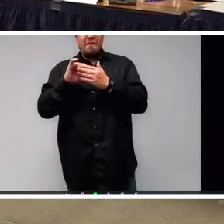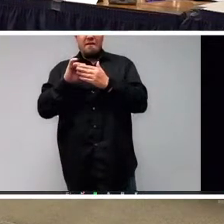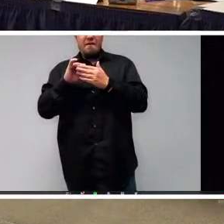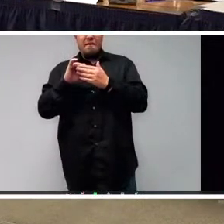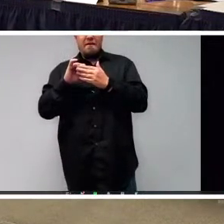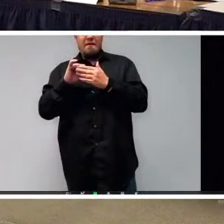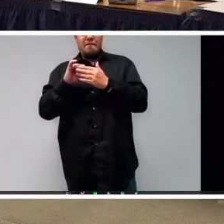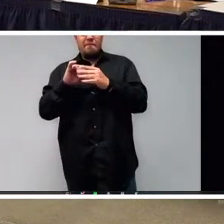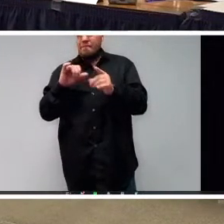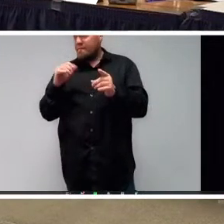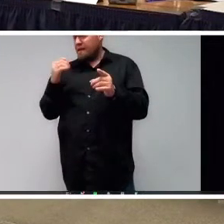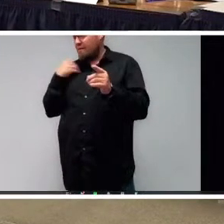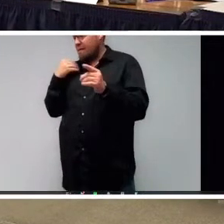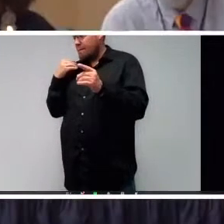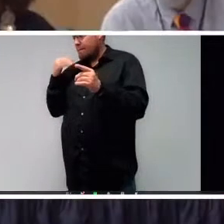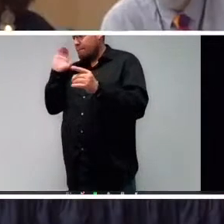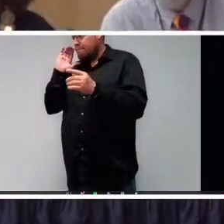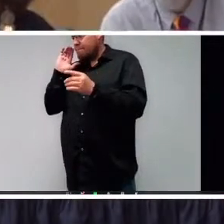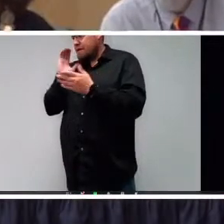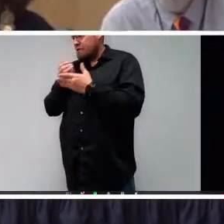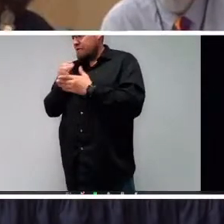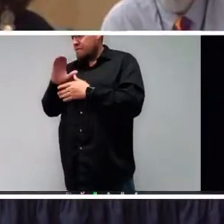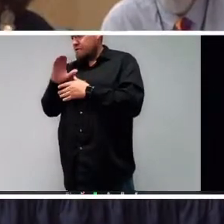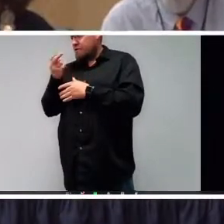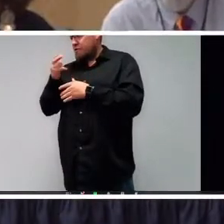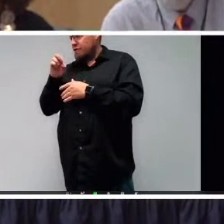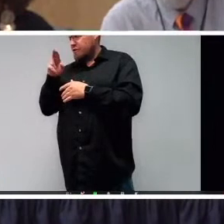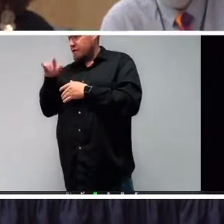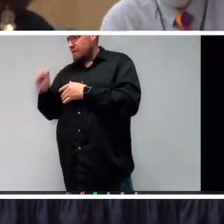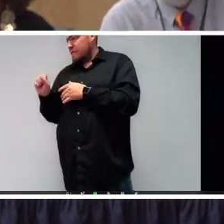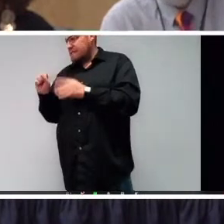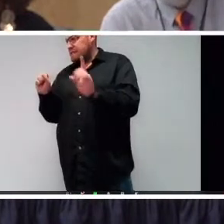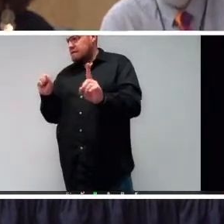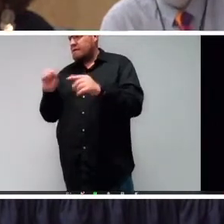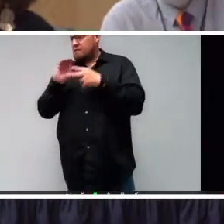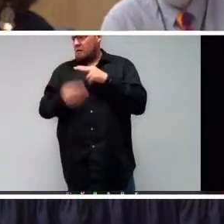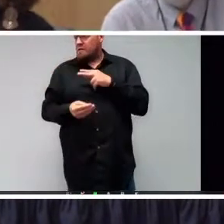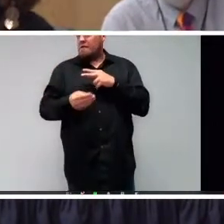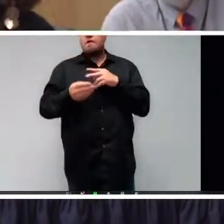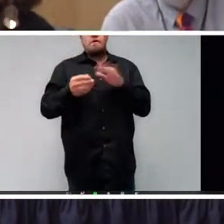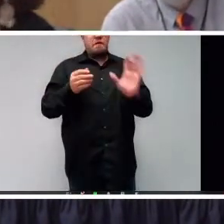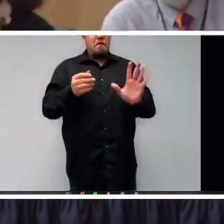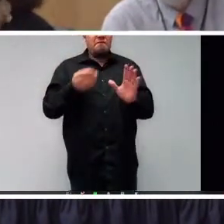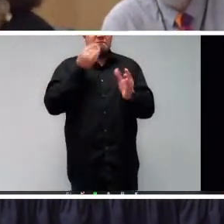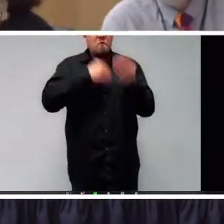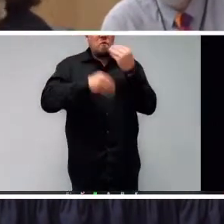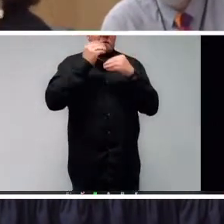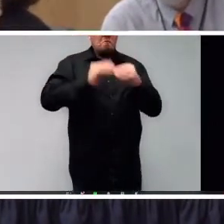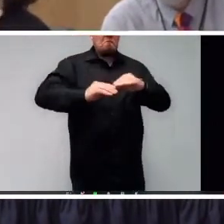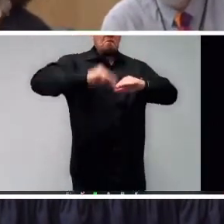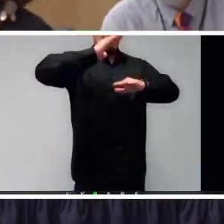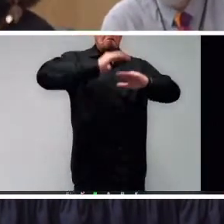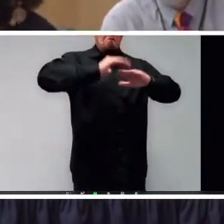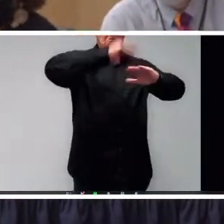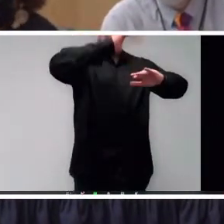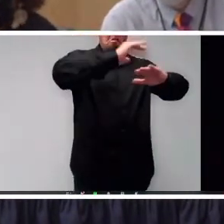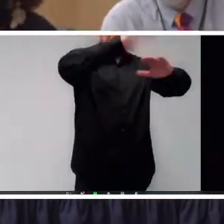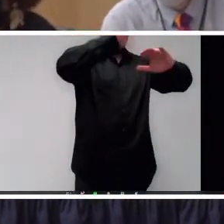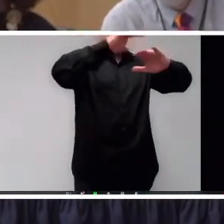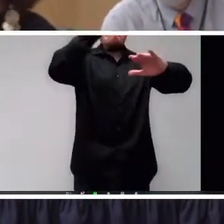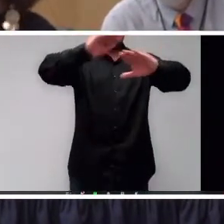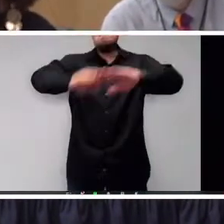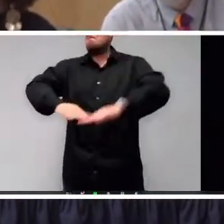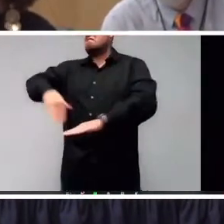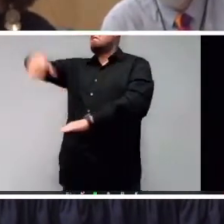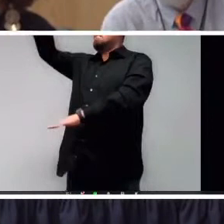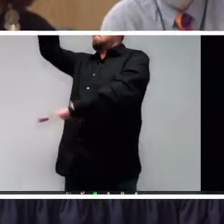this was pictures of cherries. Pallets of produce, right? Canned from, and I mean from floor to ceiling. I mean, it